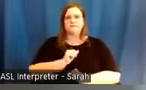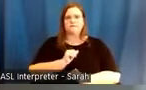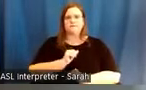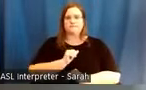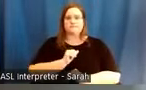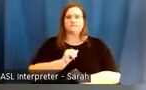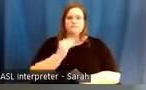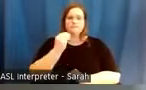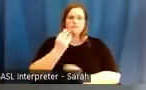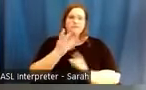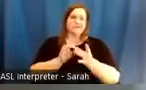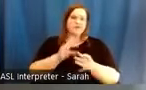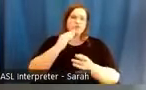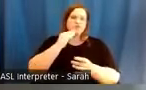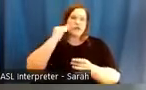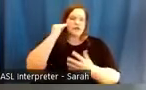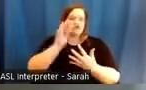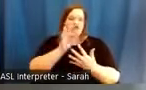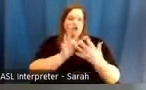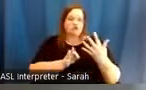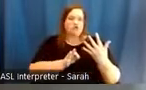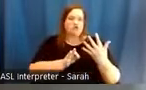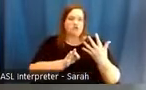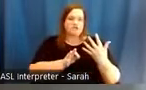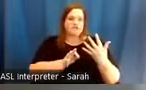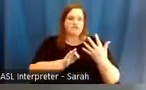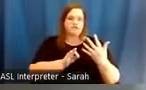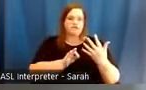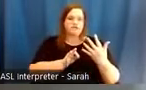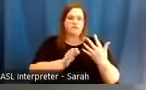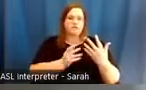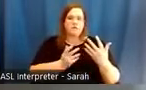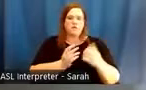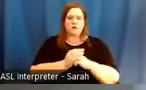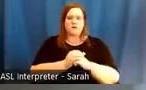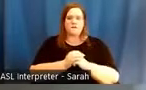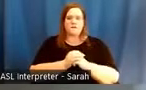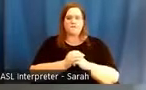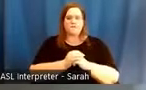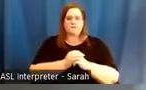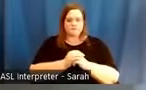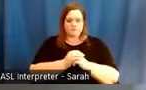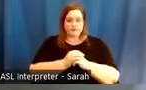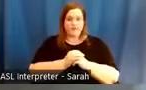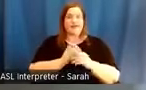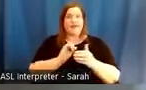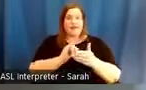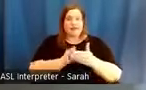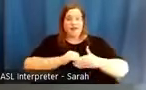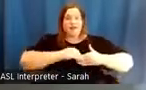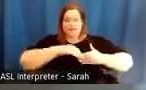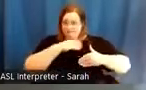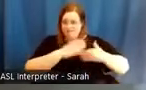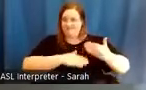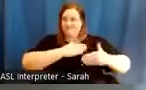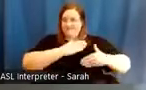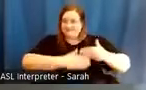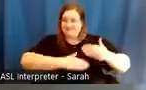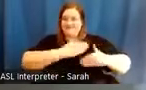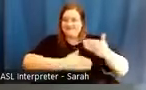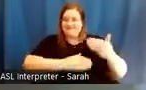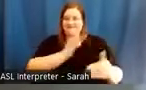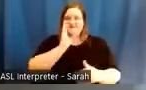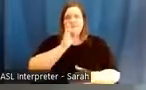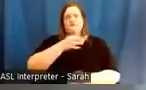residential options go. So that ball will be moving down the field very